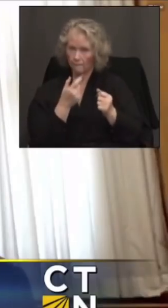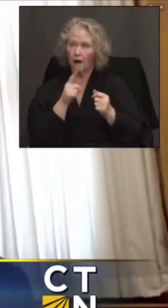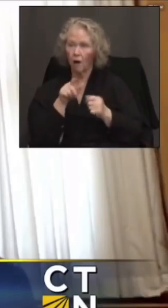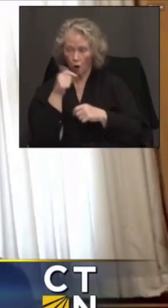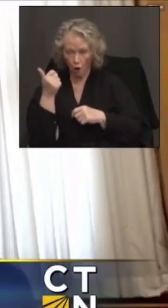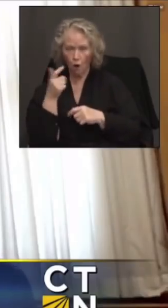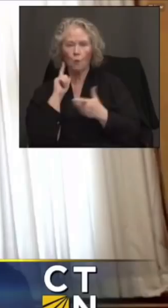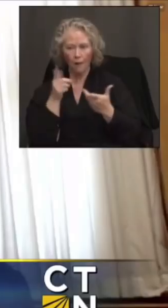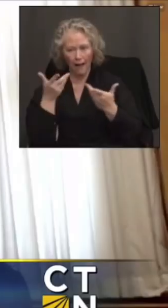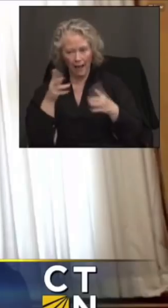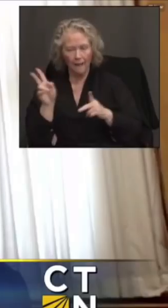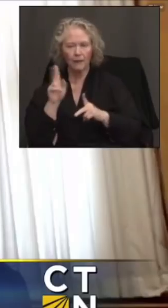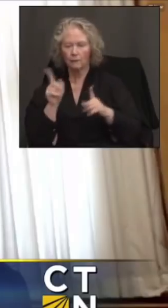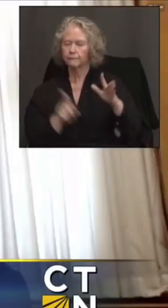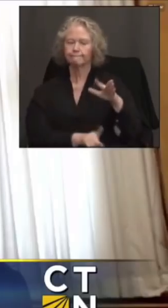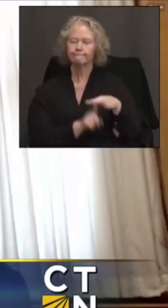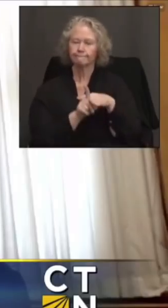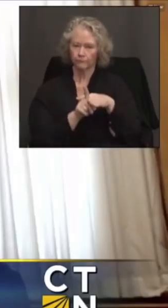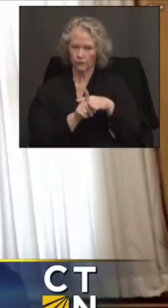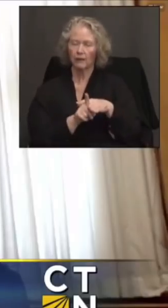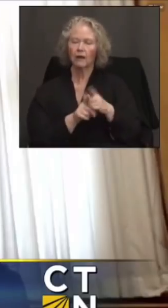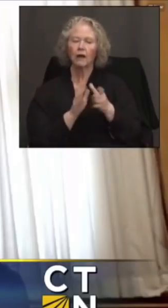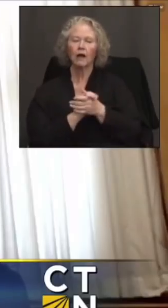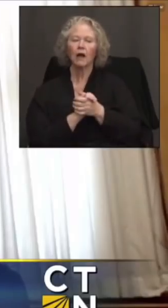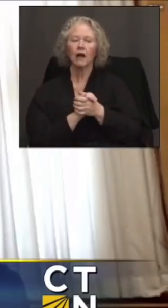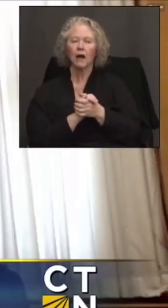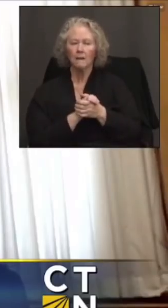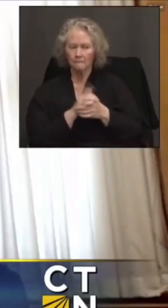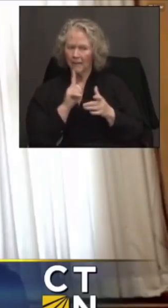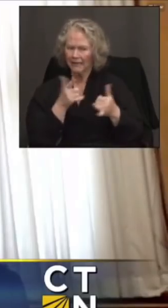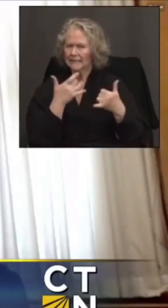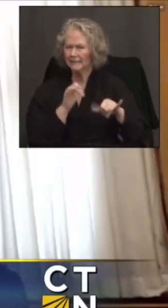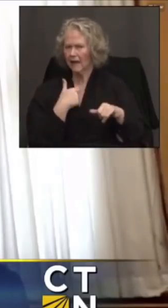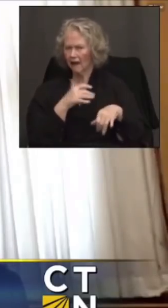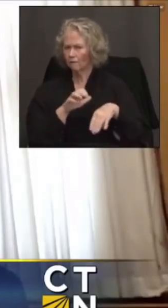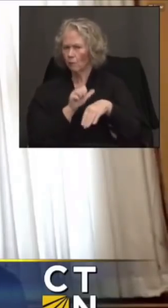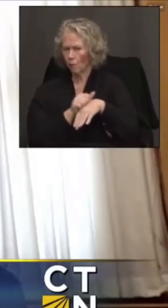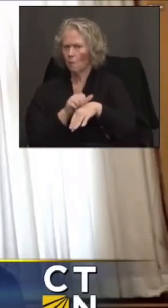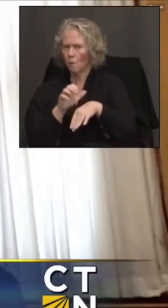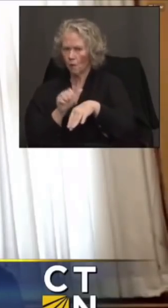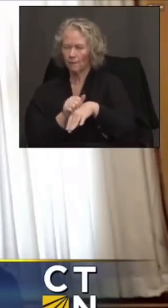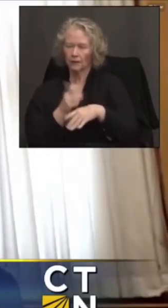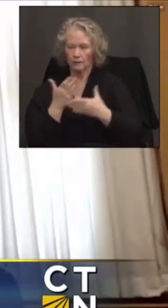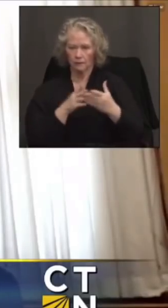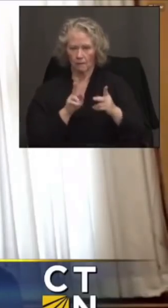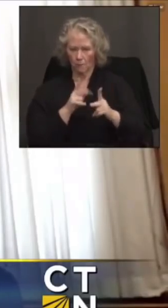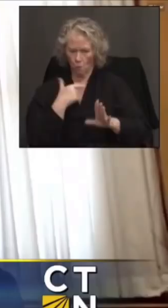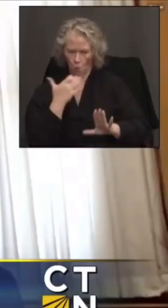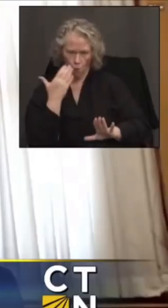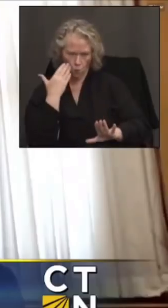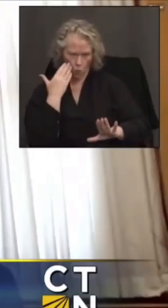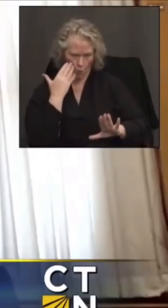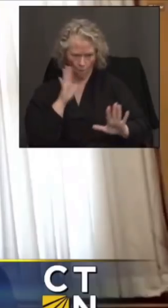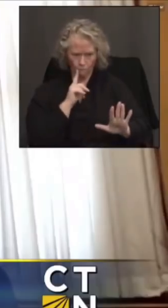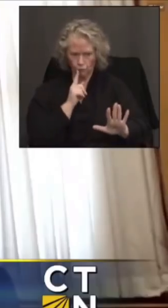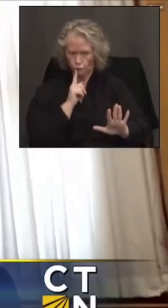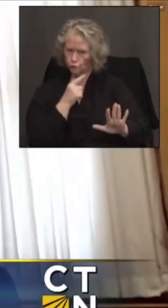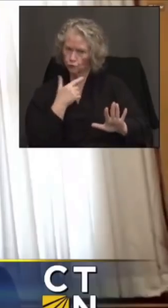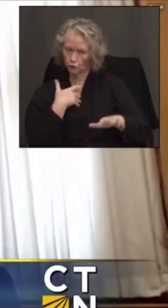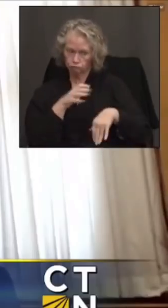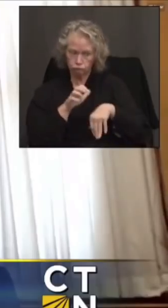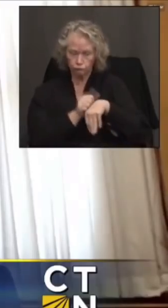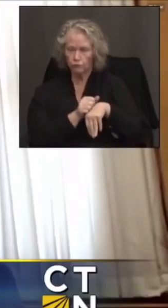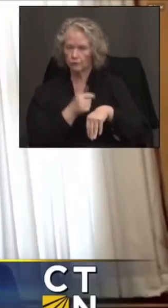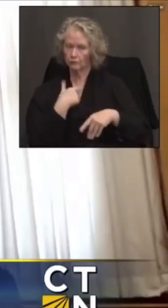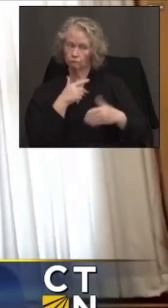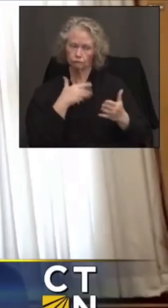walk-up availability. They'll probably, many of them, keep scheduling availability too. A lot of people want to have that certainty of booking that slot and making sure that appointment's ready for